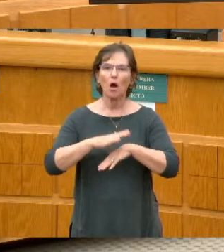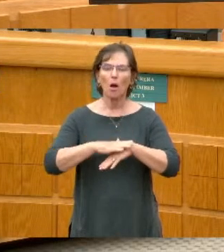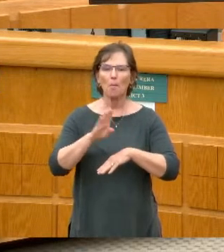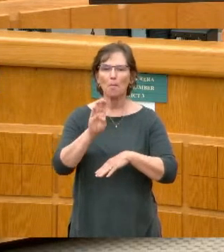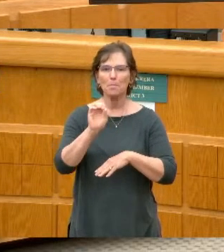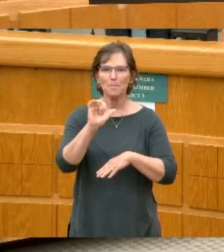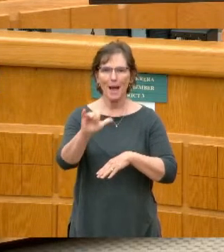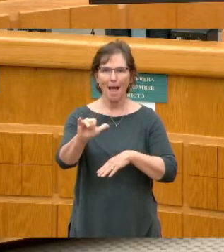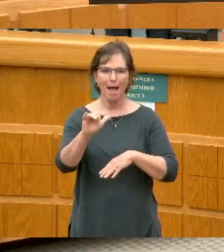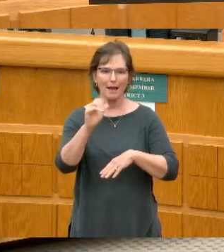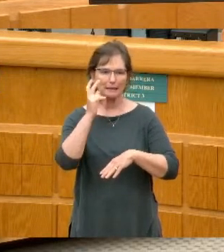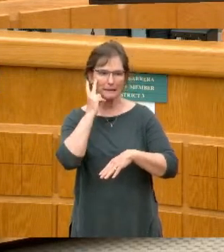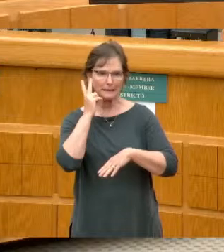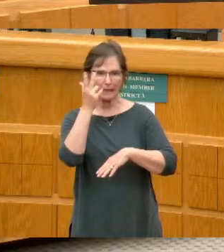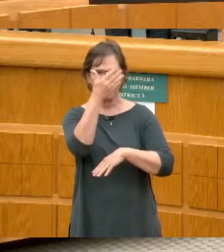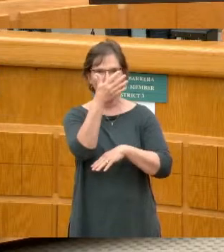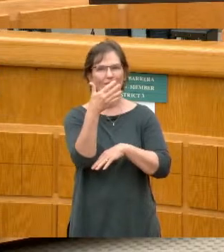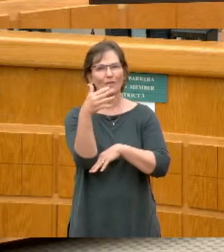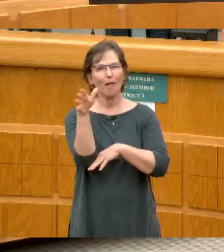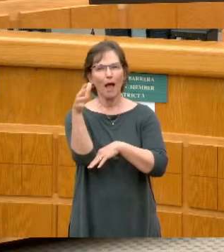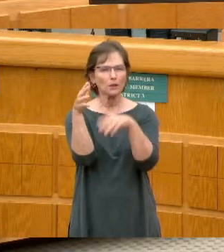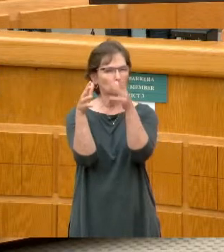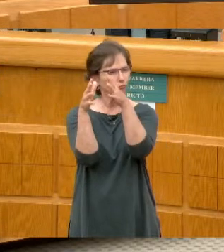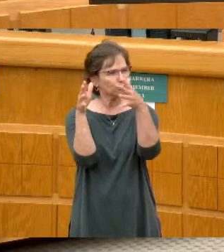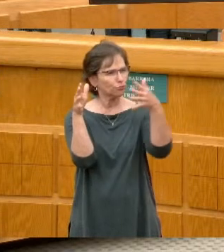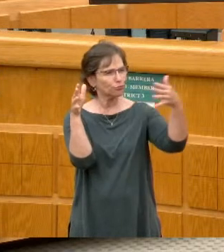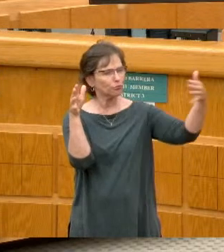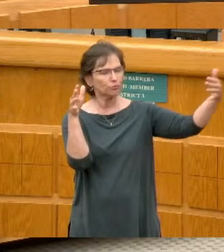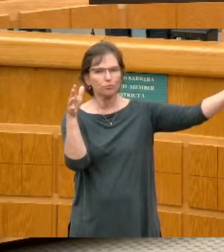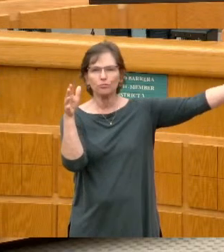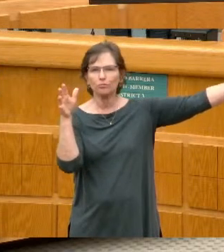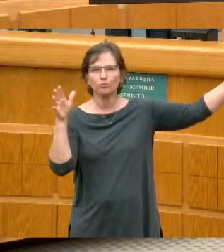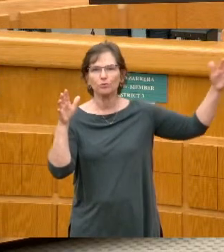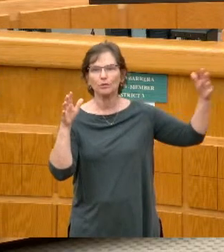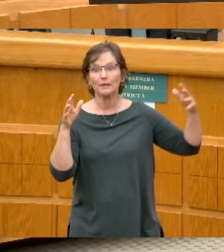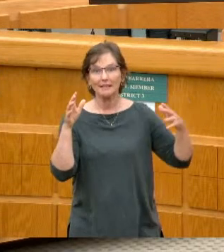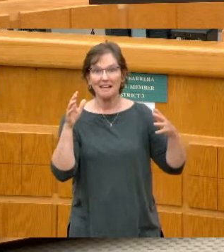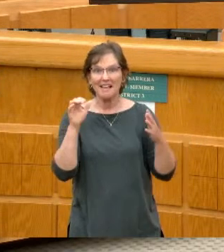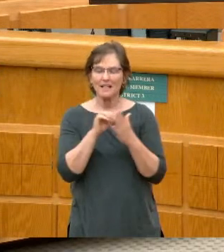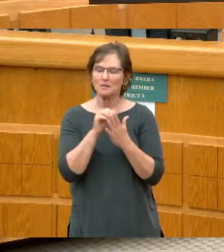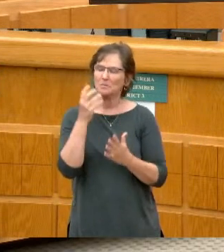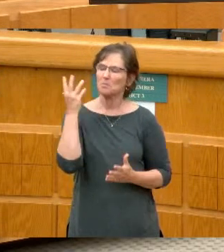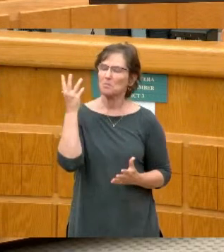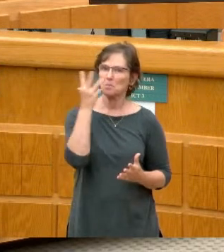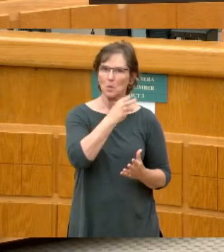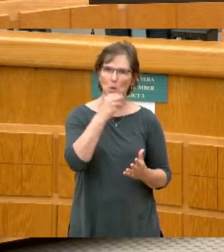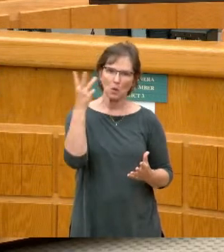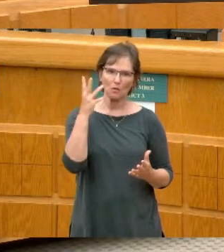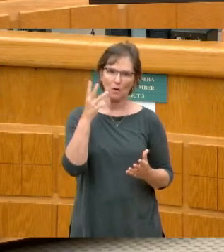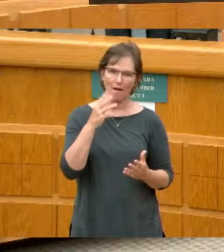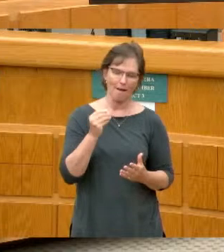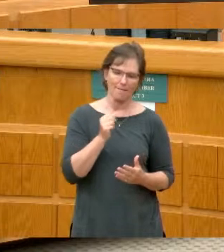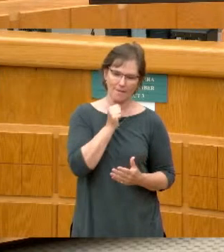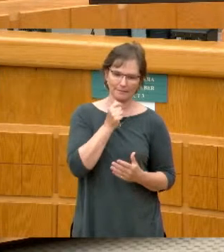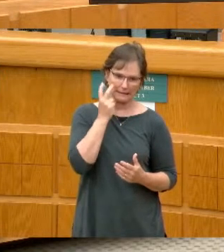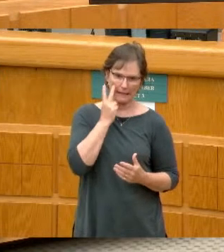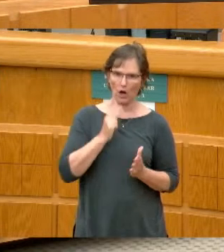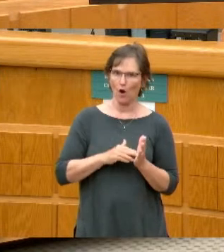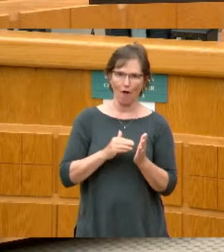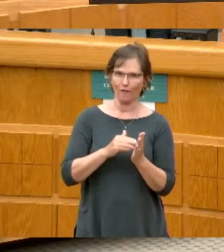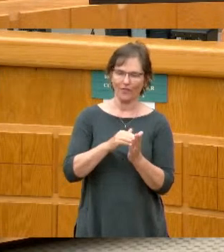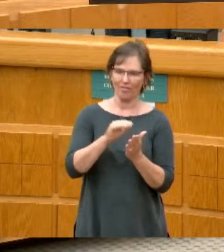and if you get a chance, go down and take a look at those flags that are sailing in the Corpus Christi breezes.